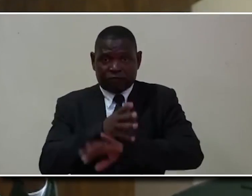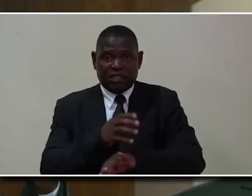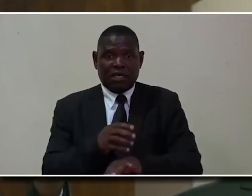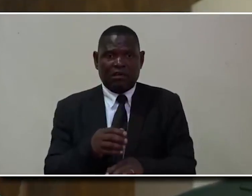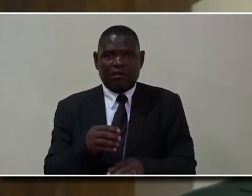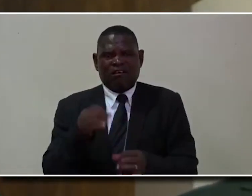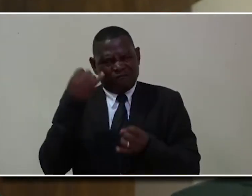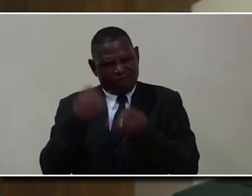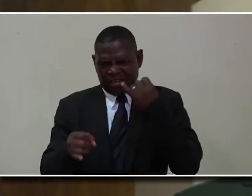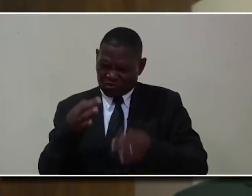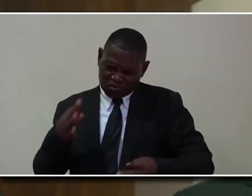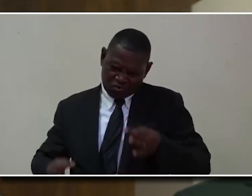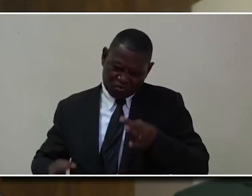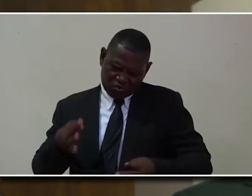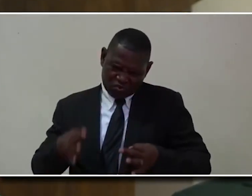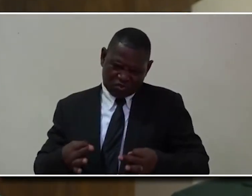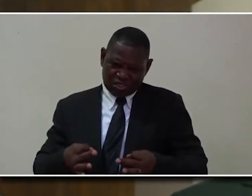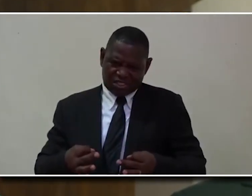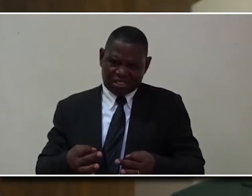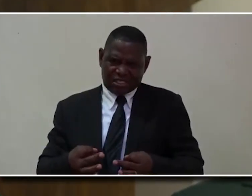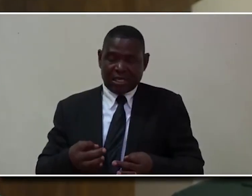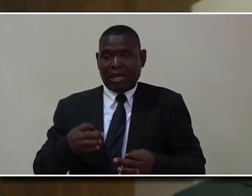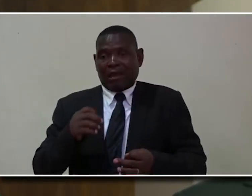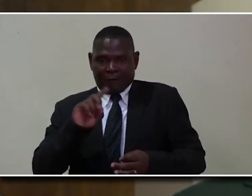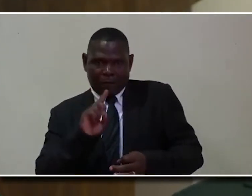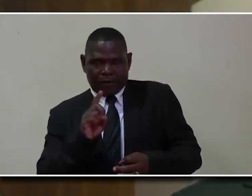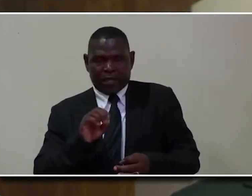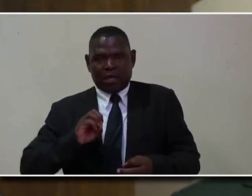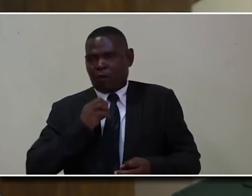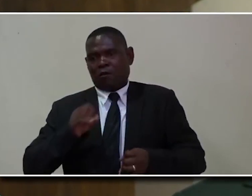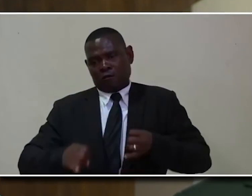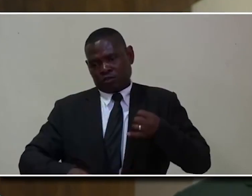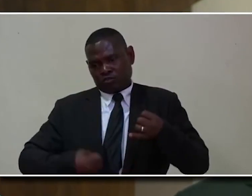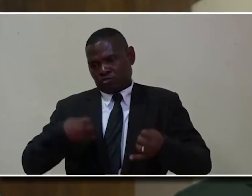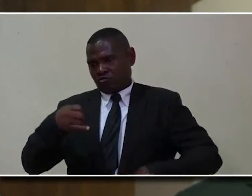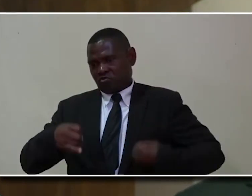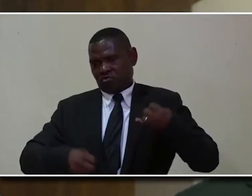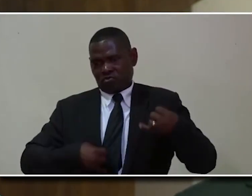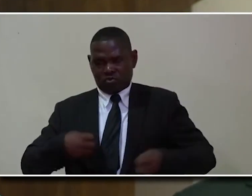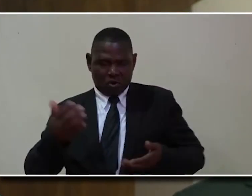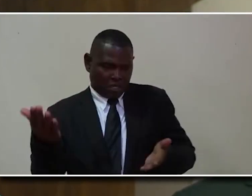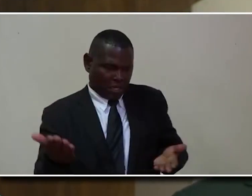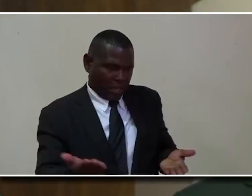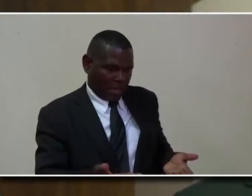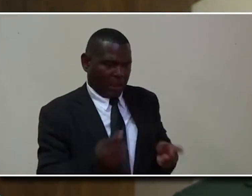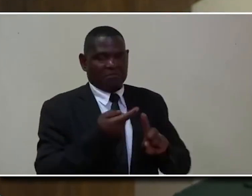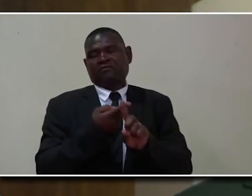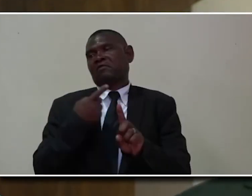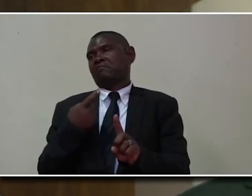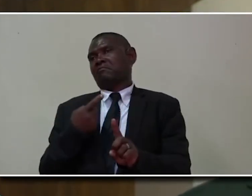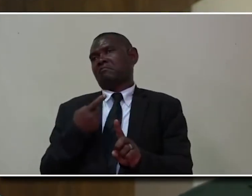joy for you and me. Kusimikizira kwa umoyo uwo kumbuyo kwa chiwezo cha mapeto ndiko